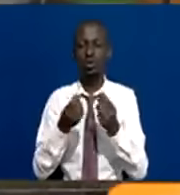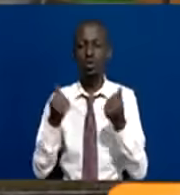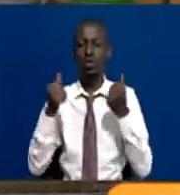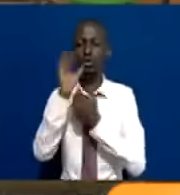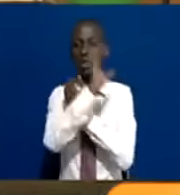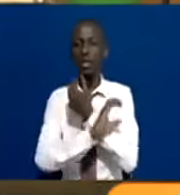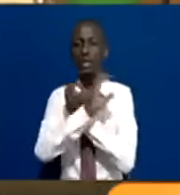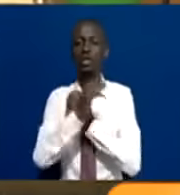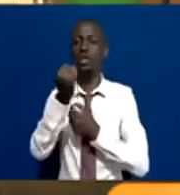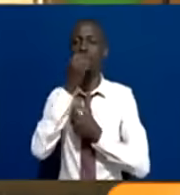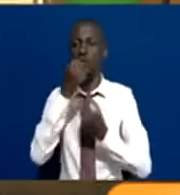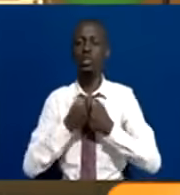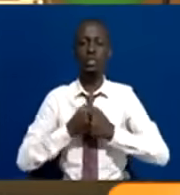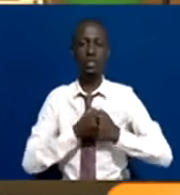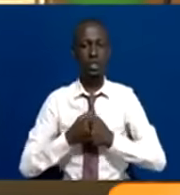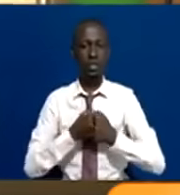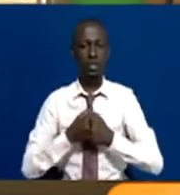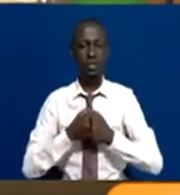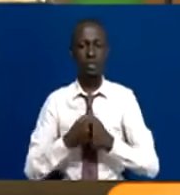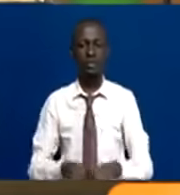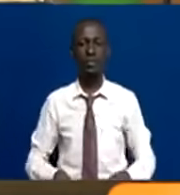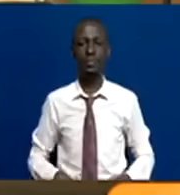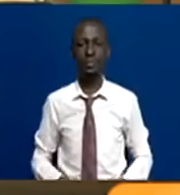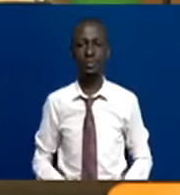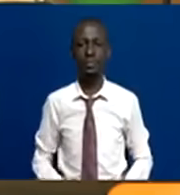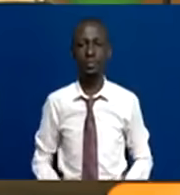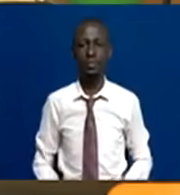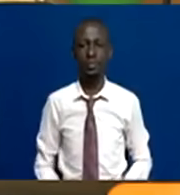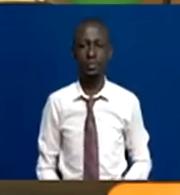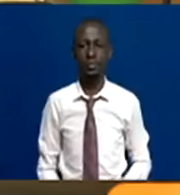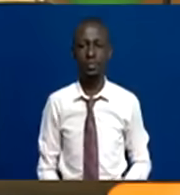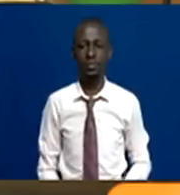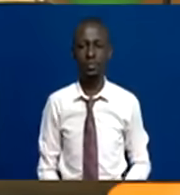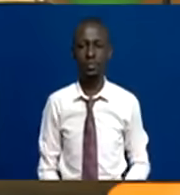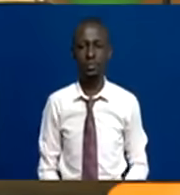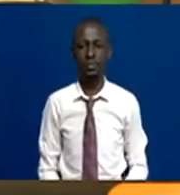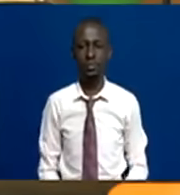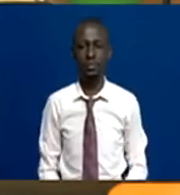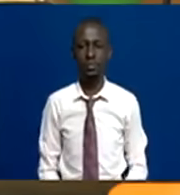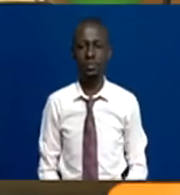country. Maryanne Nyambura, Citizen TV, at Kabarak University, Nakuru.